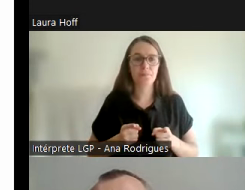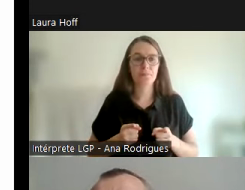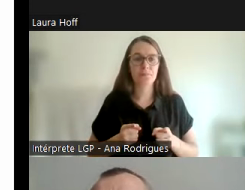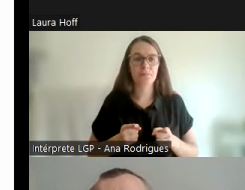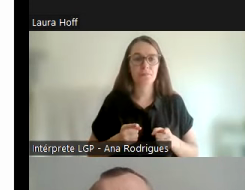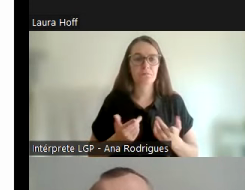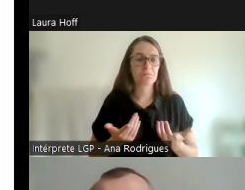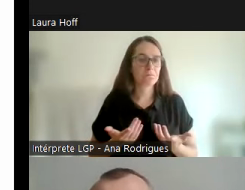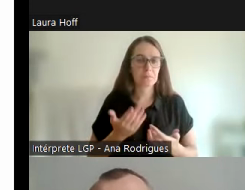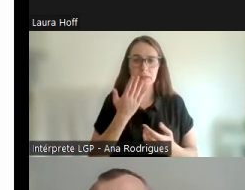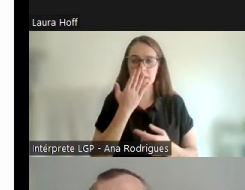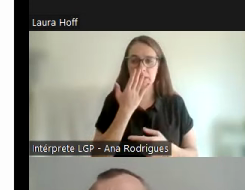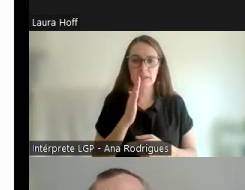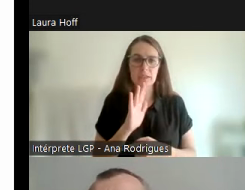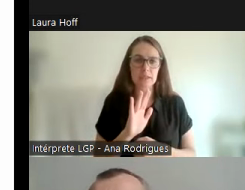course, a